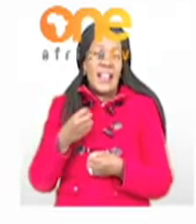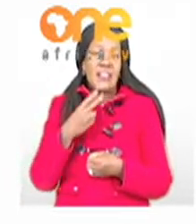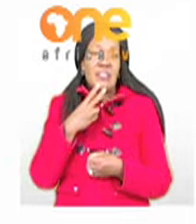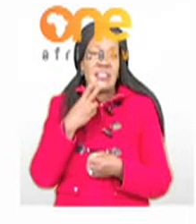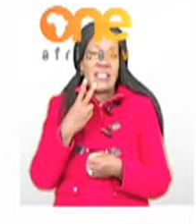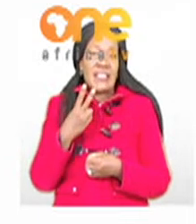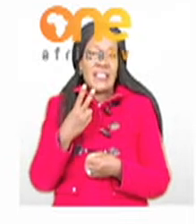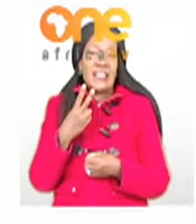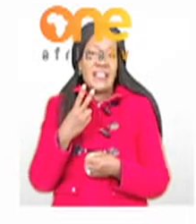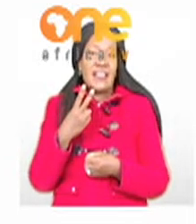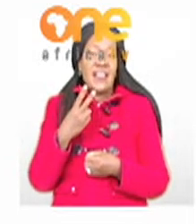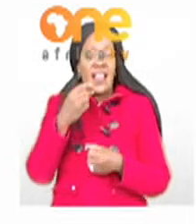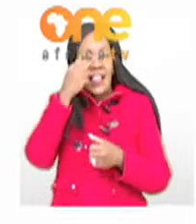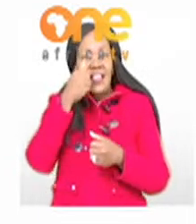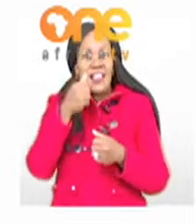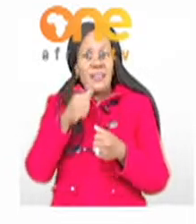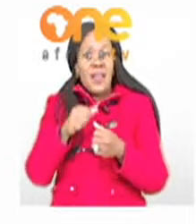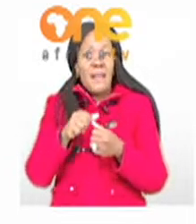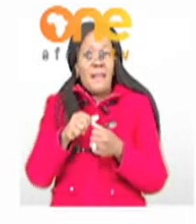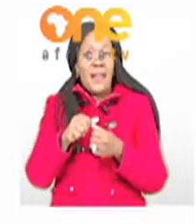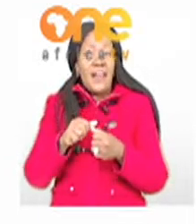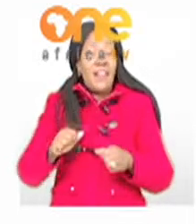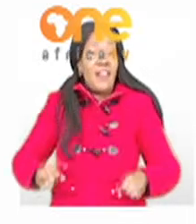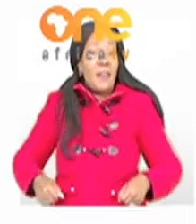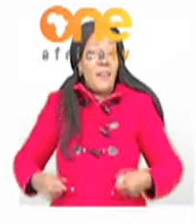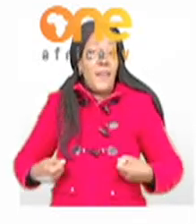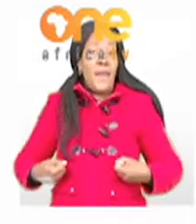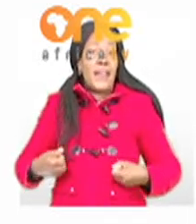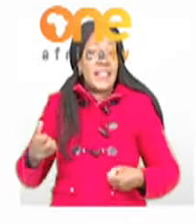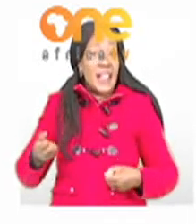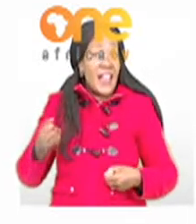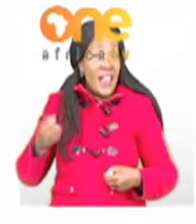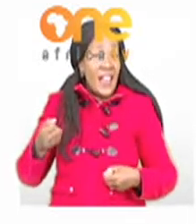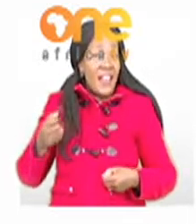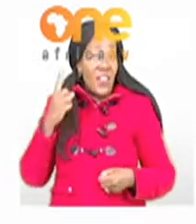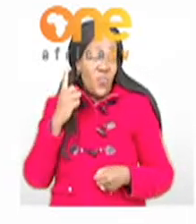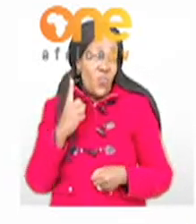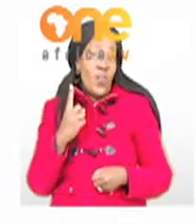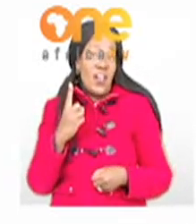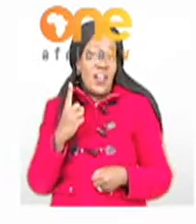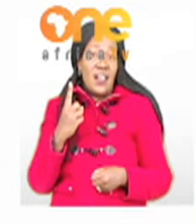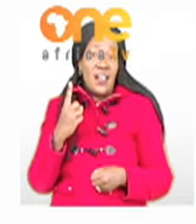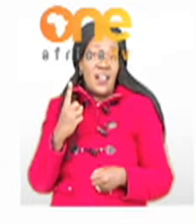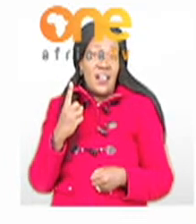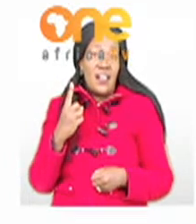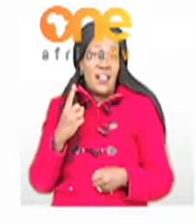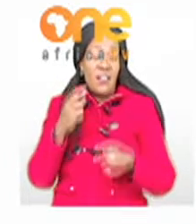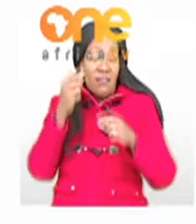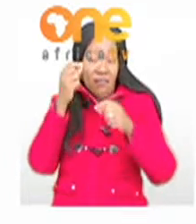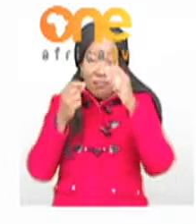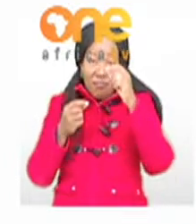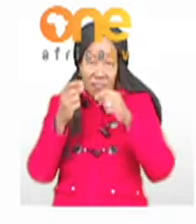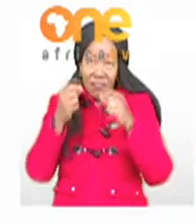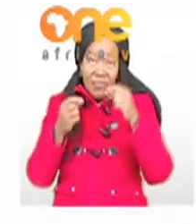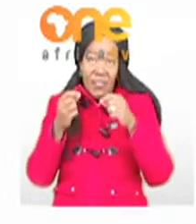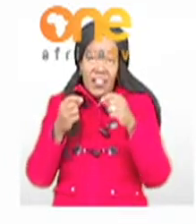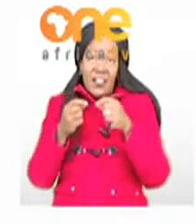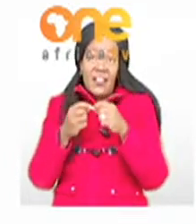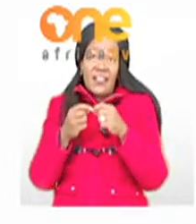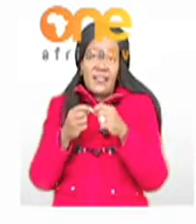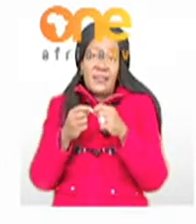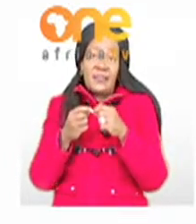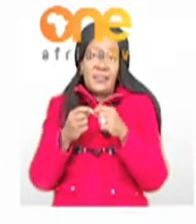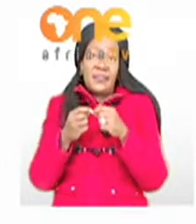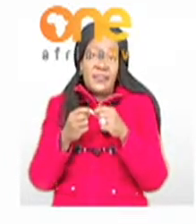see and remember the boy is carrying 1 bucket of milk. Now